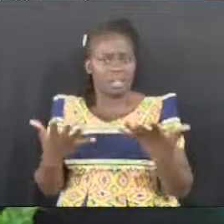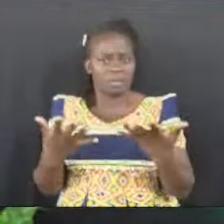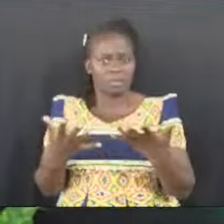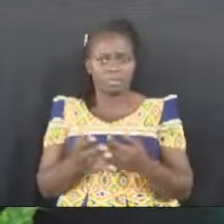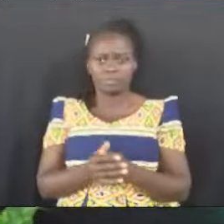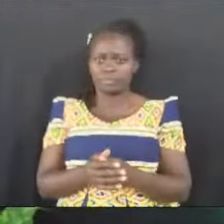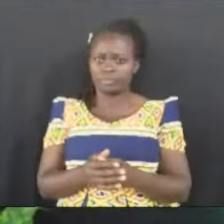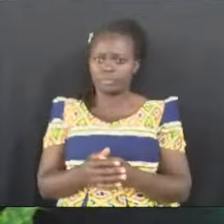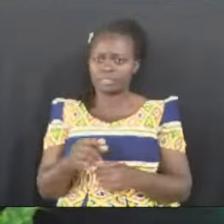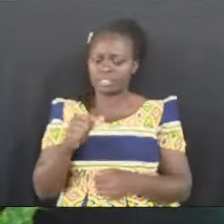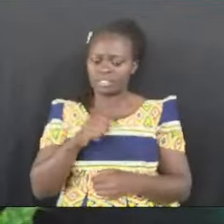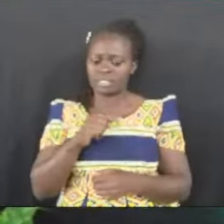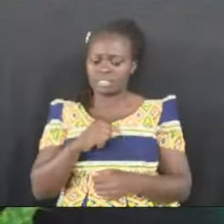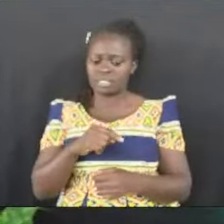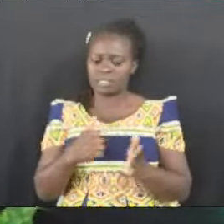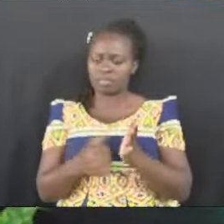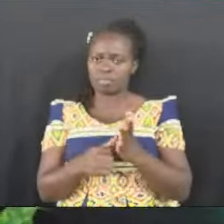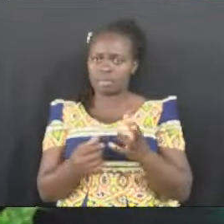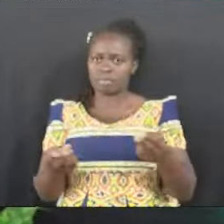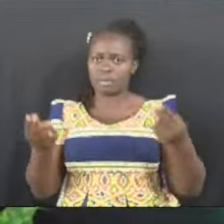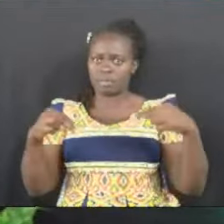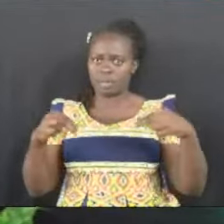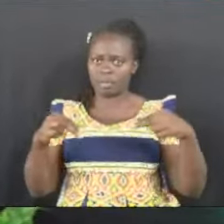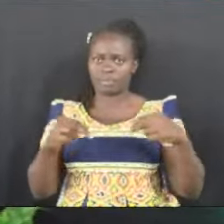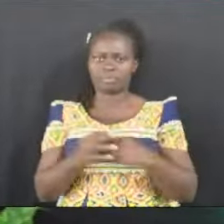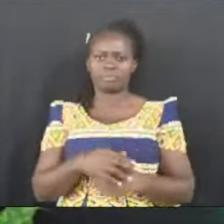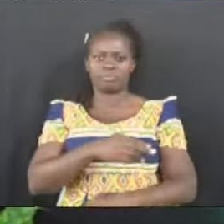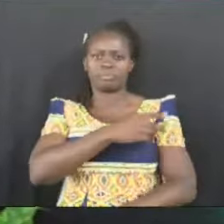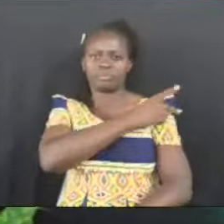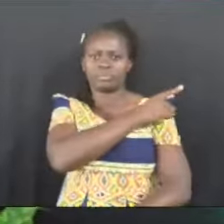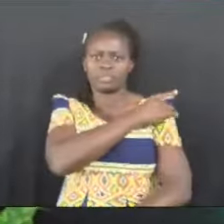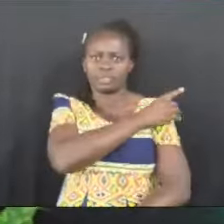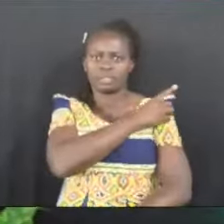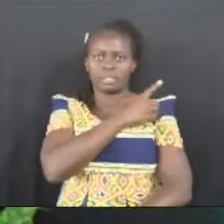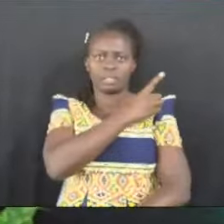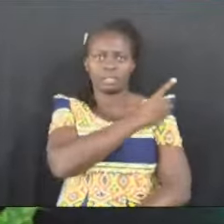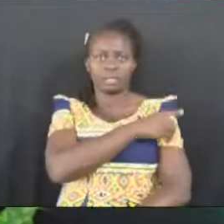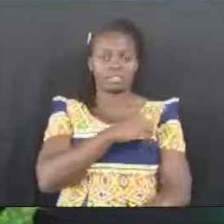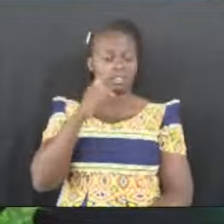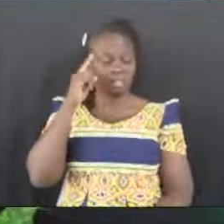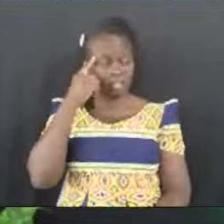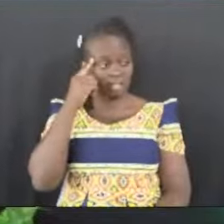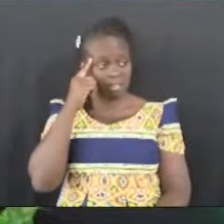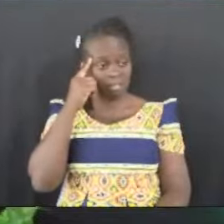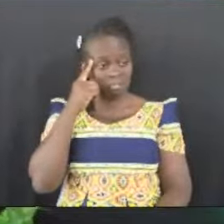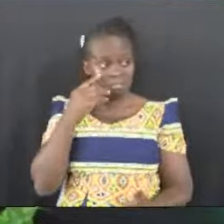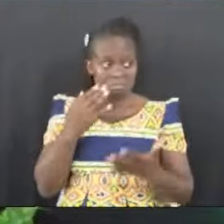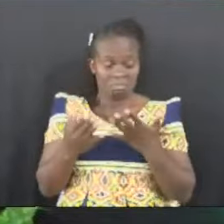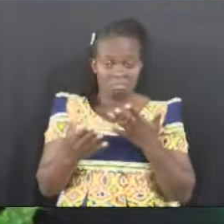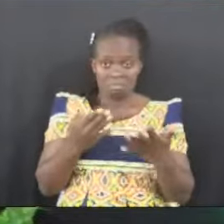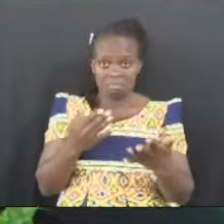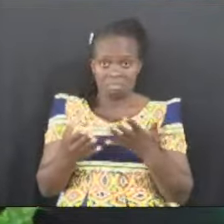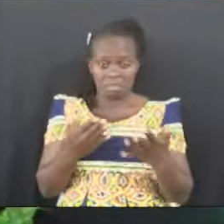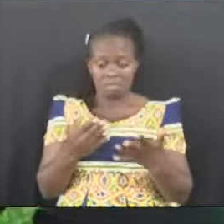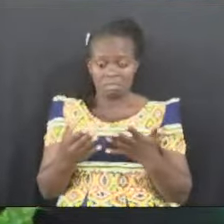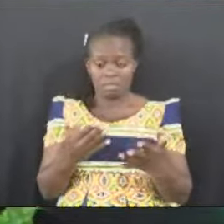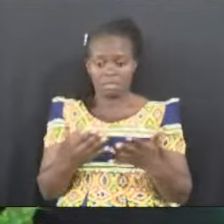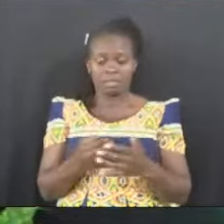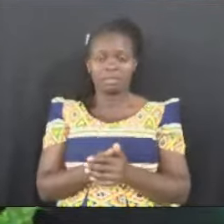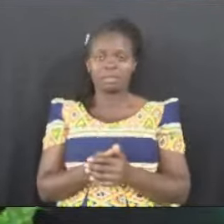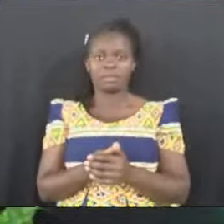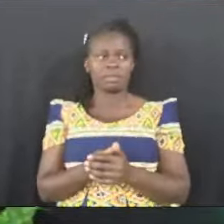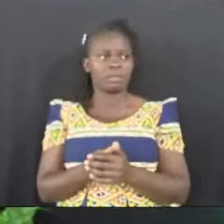The cardiologist says that probably it may have been a virus, you know, and